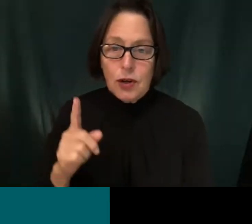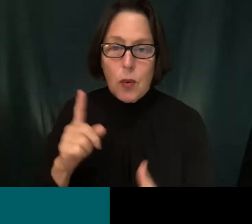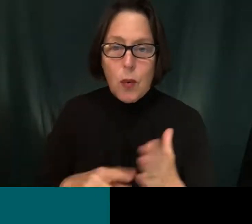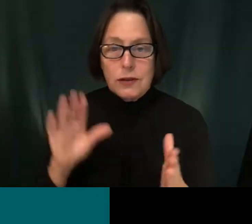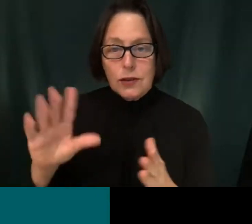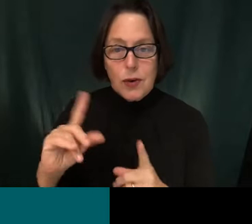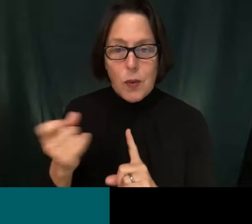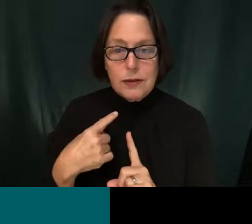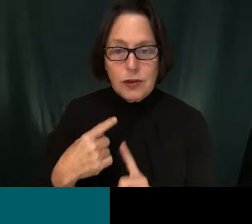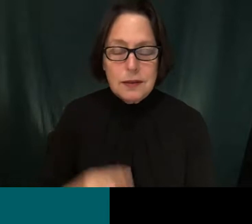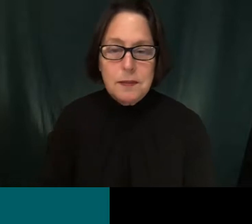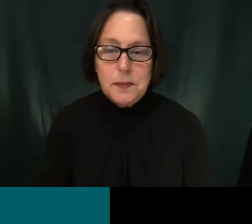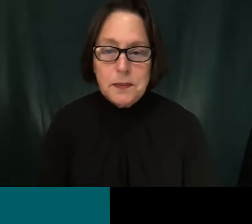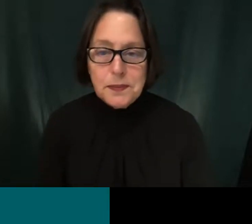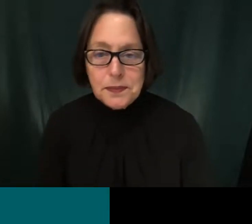you're